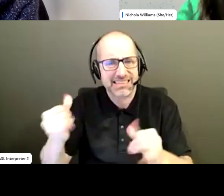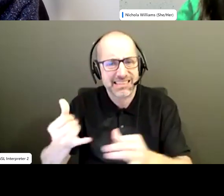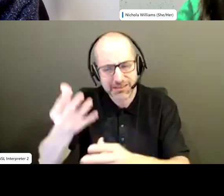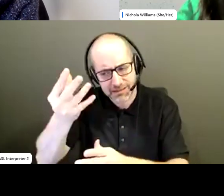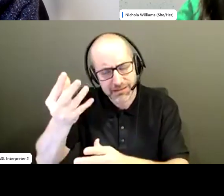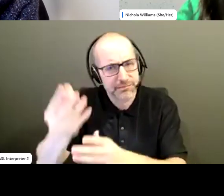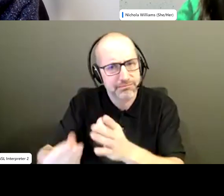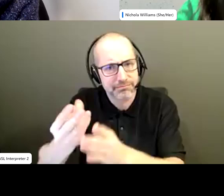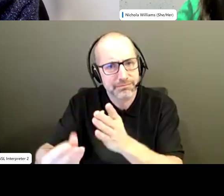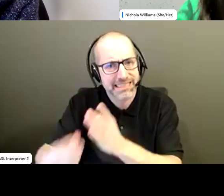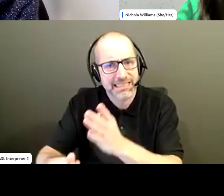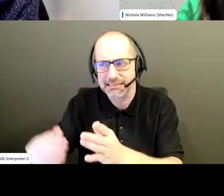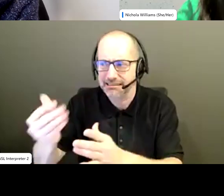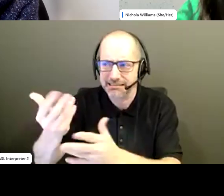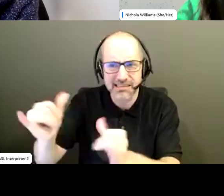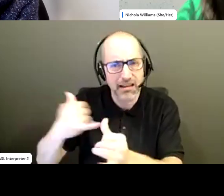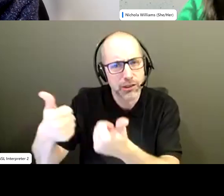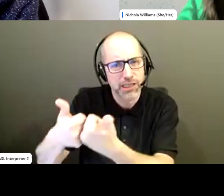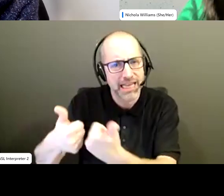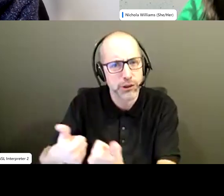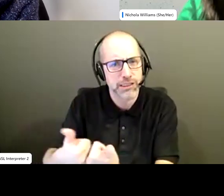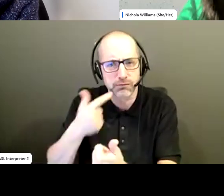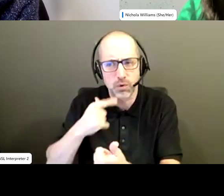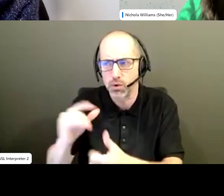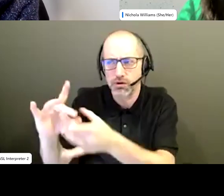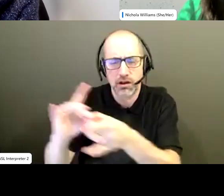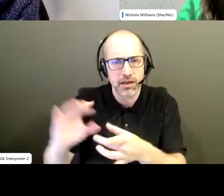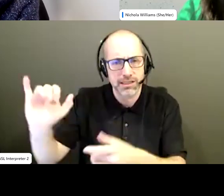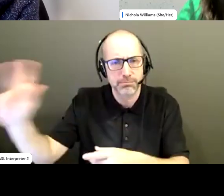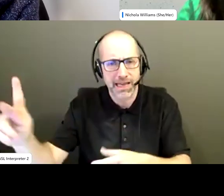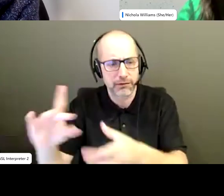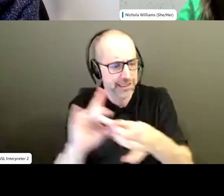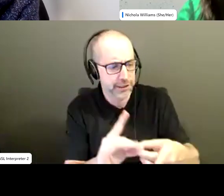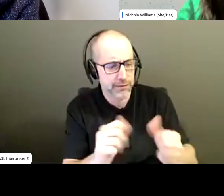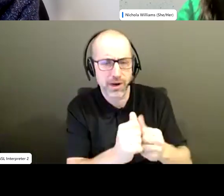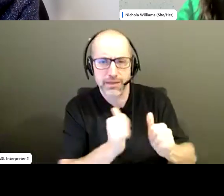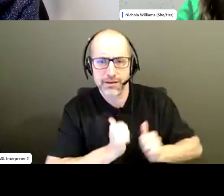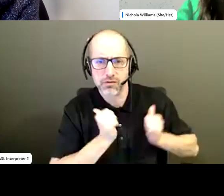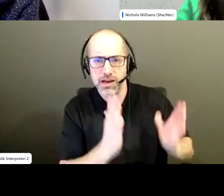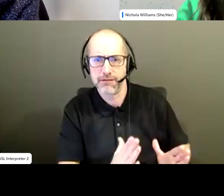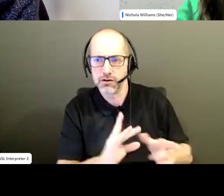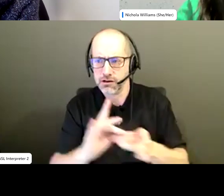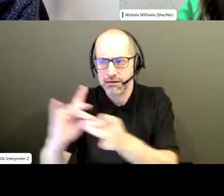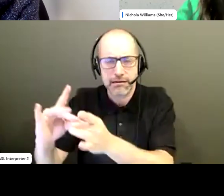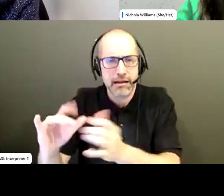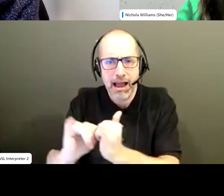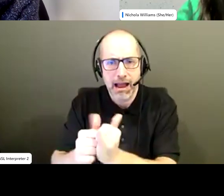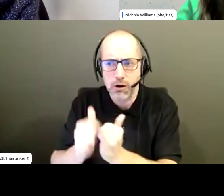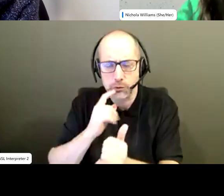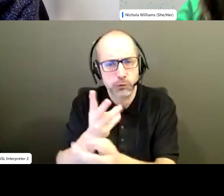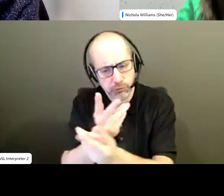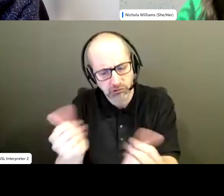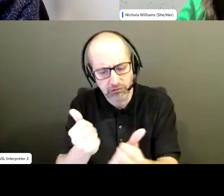challenges when it comes to the financial institutions and how to deal with economic abuse. So we just don't see like a